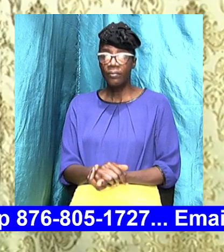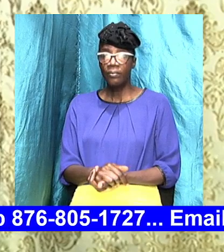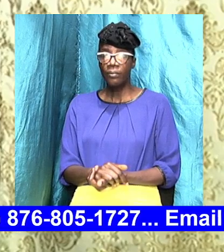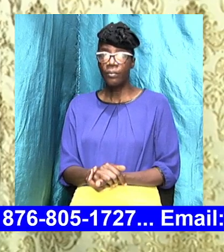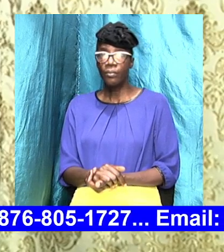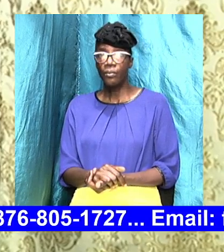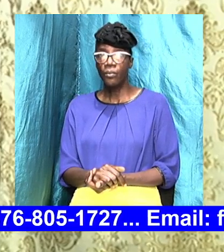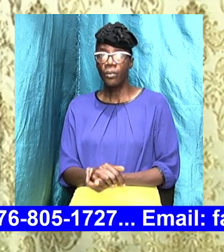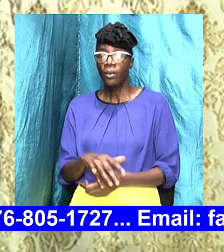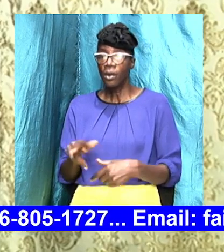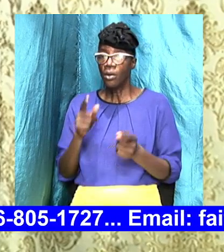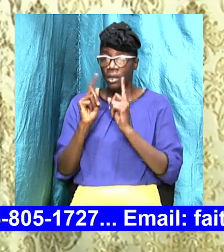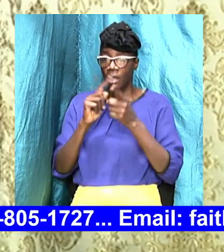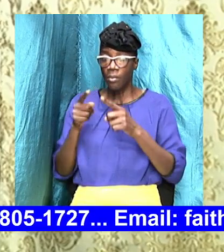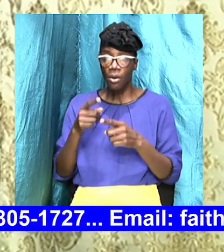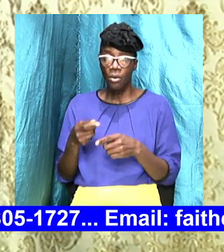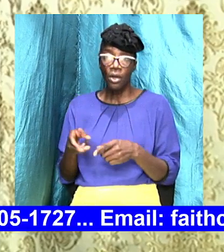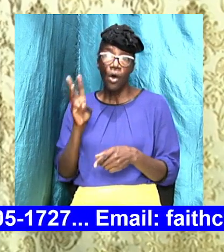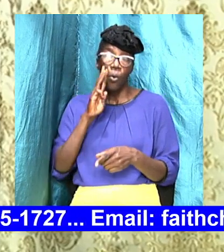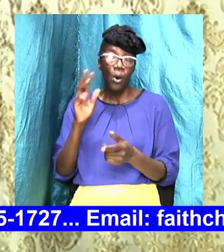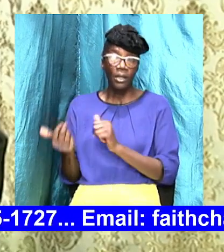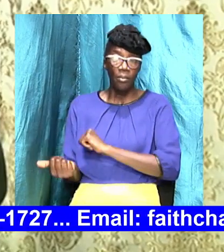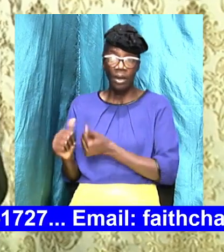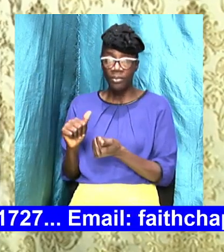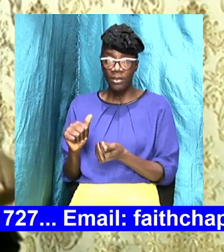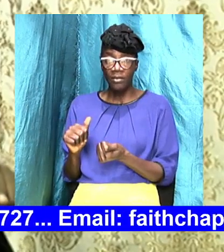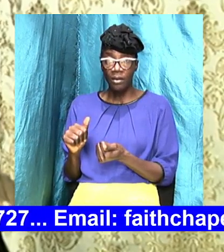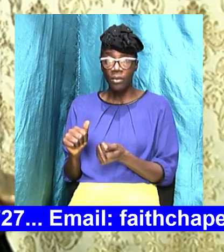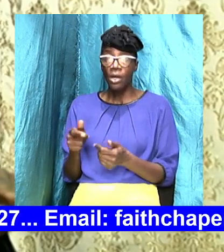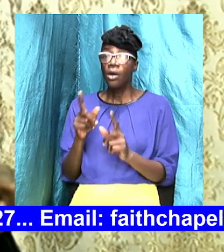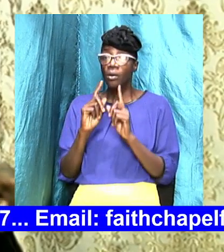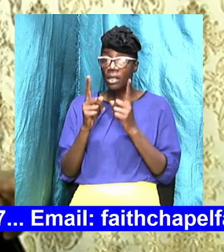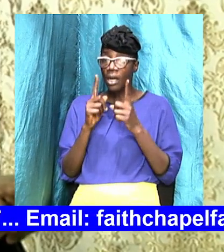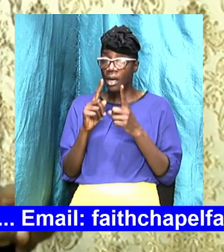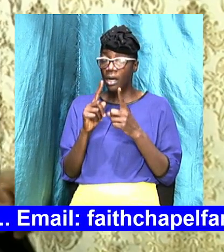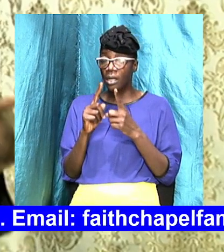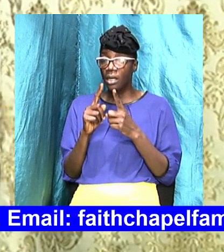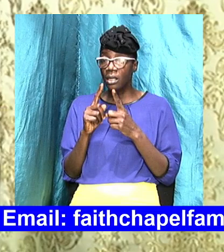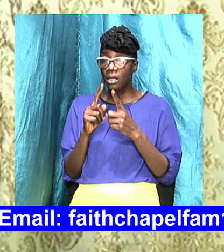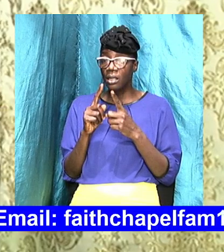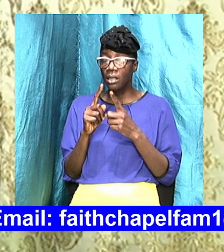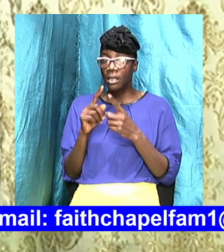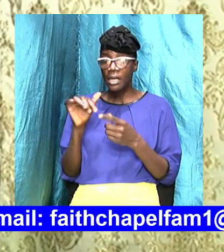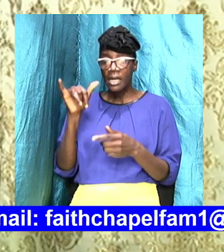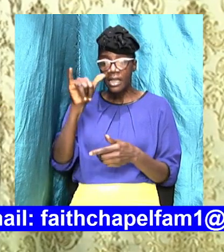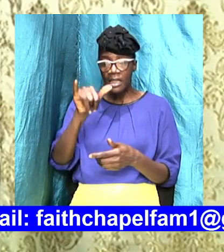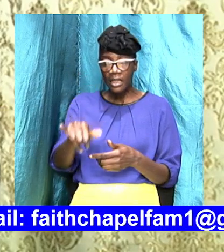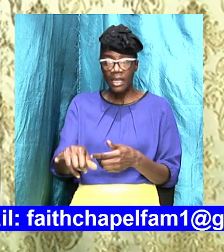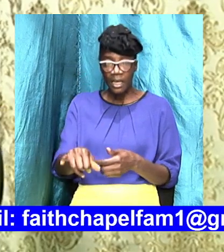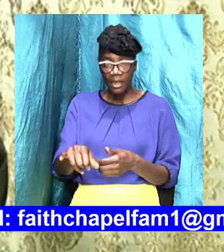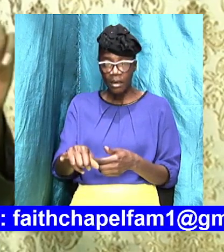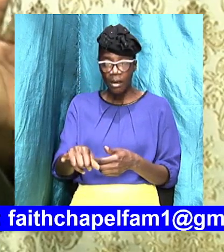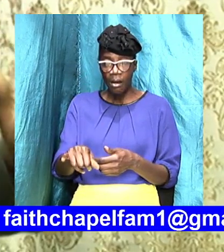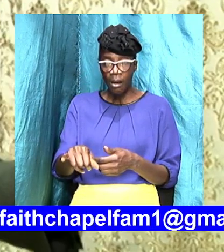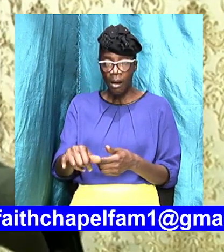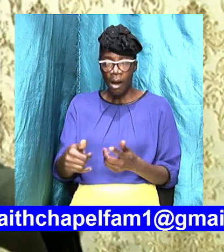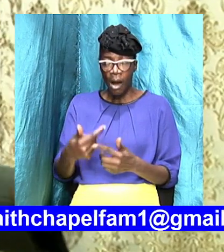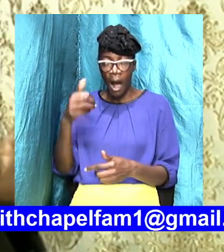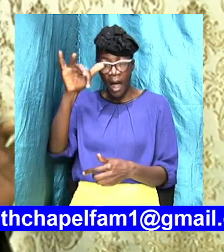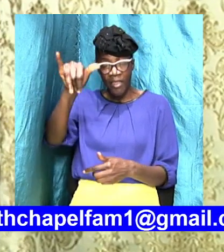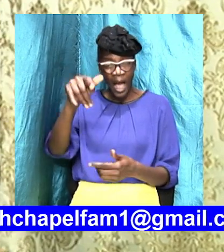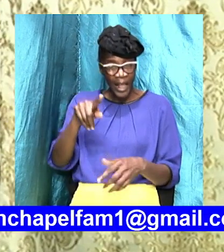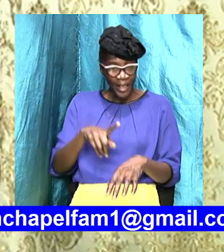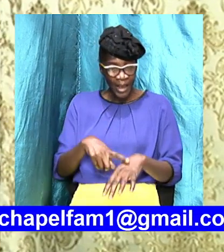When we spoke about water baptism, we mentioned, bless God, that from that